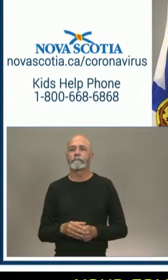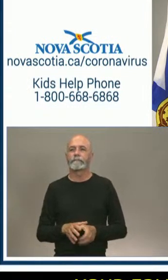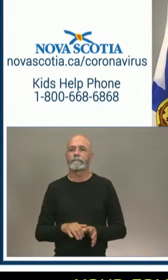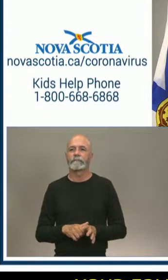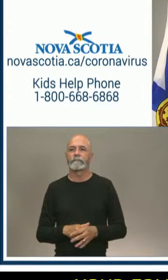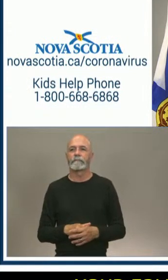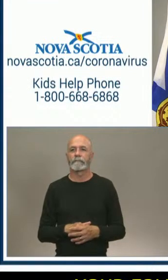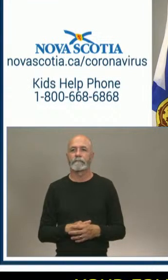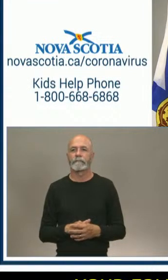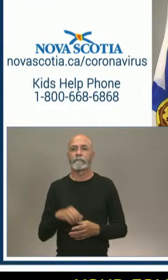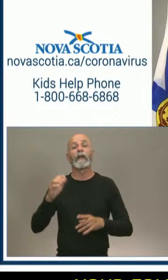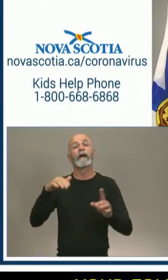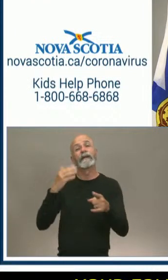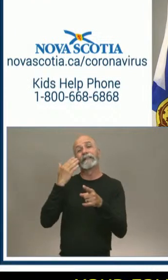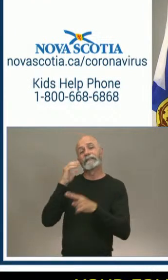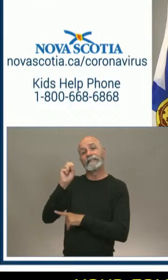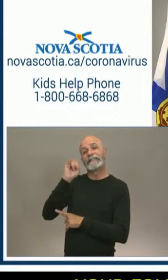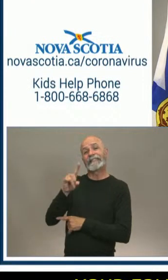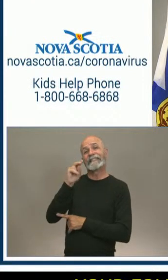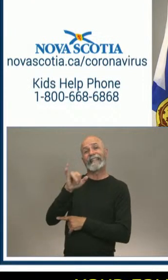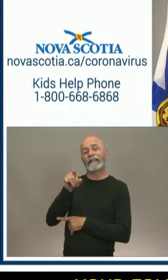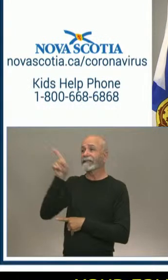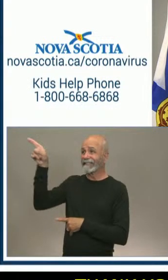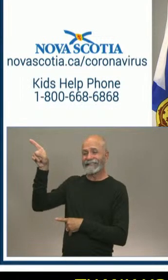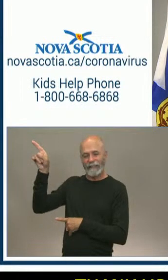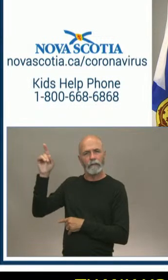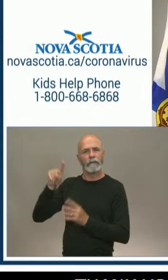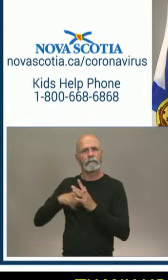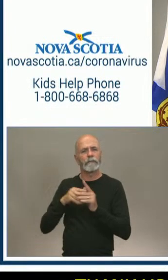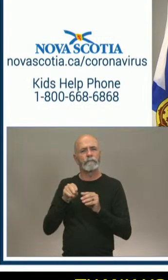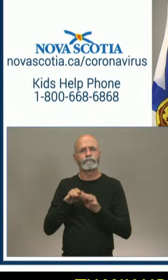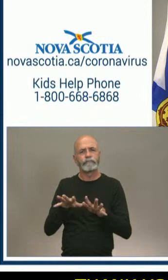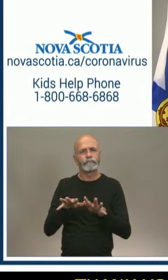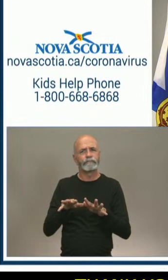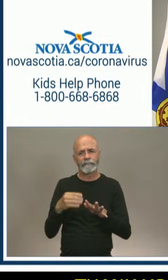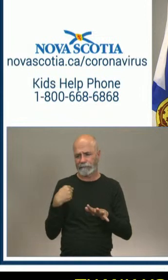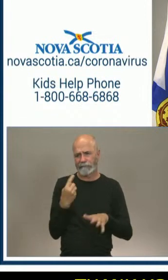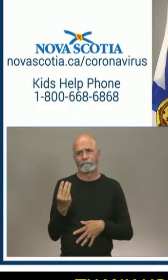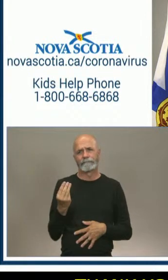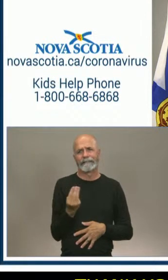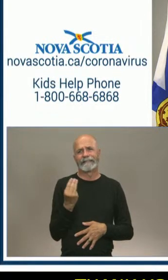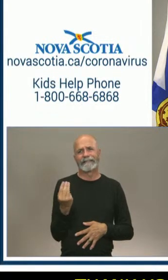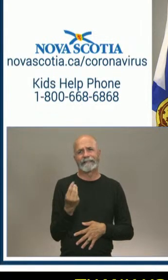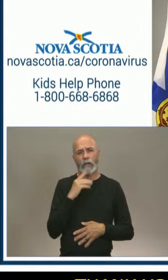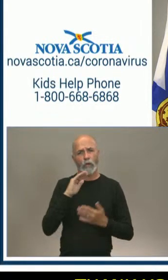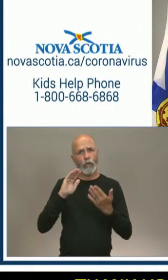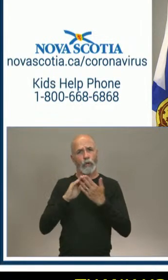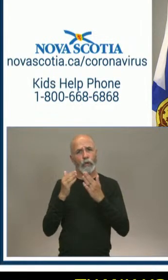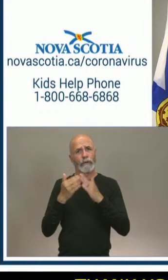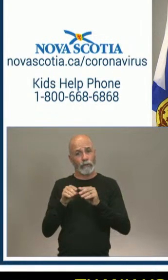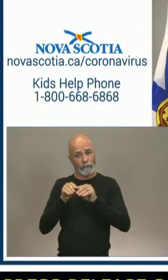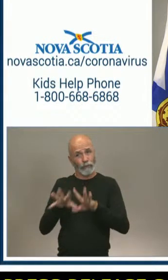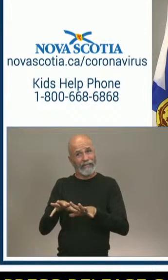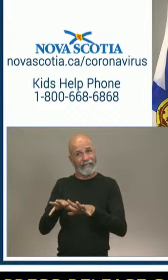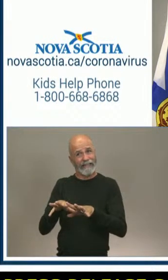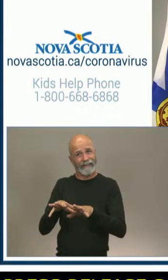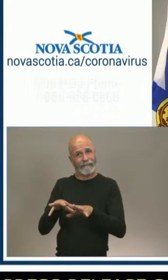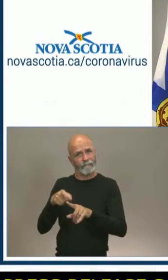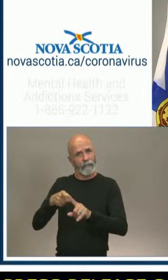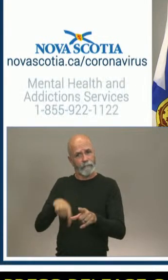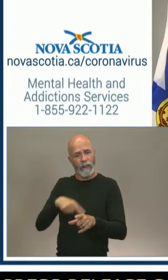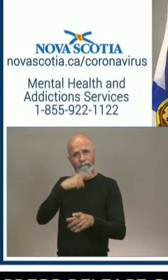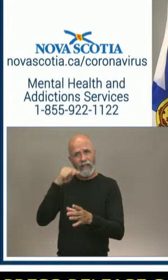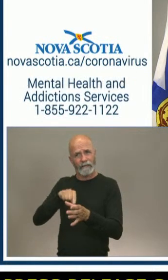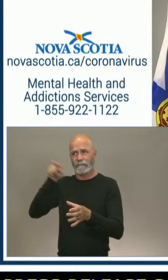Sydney, but since Monday, those same releases have talked only about community spread in the central zone. Can you give us an update on